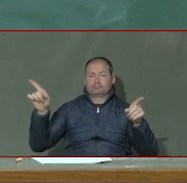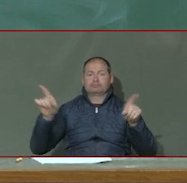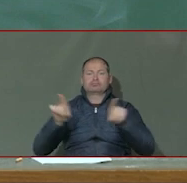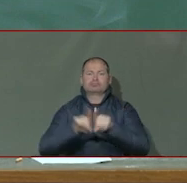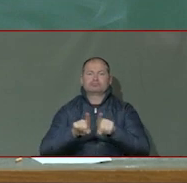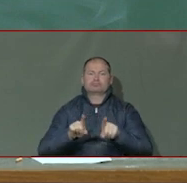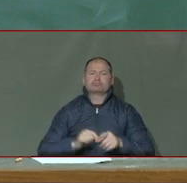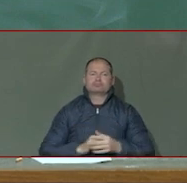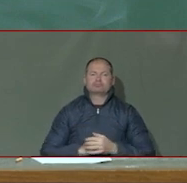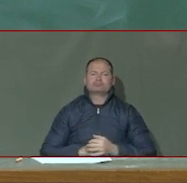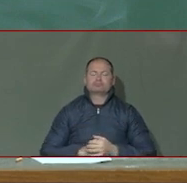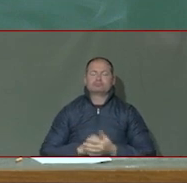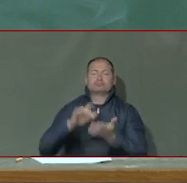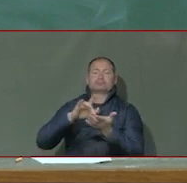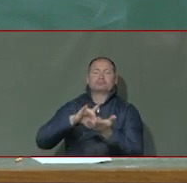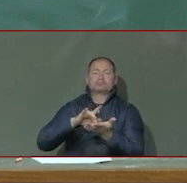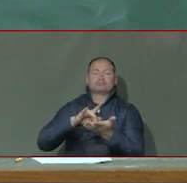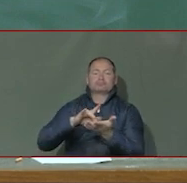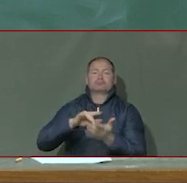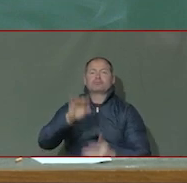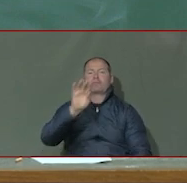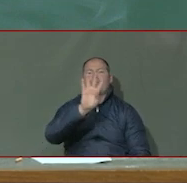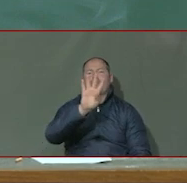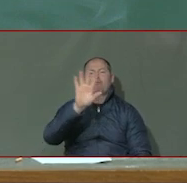there. The center here is 4, 5.